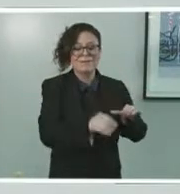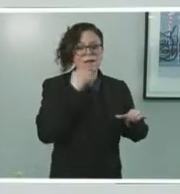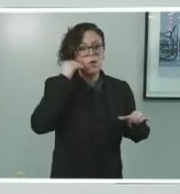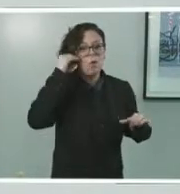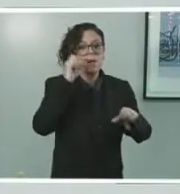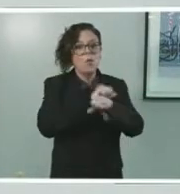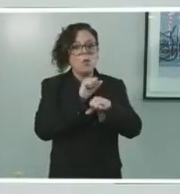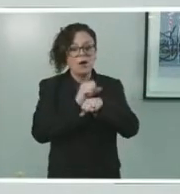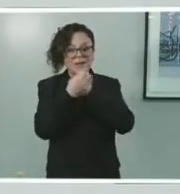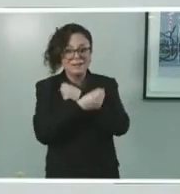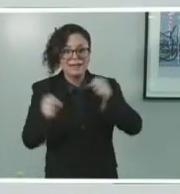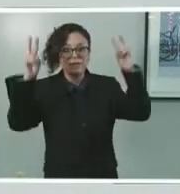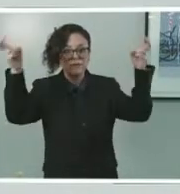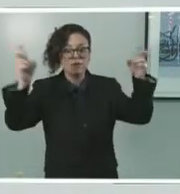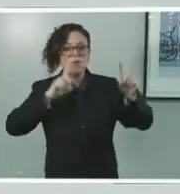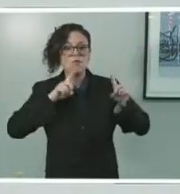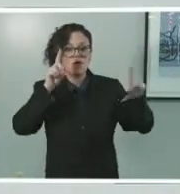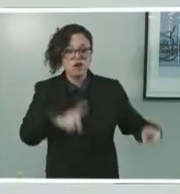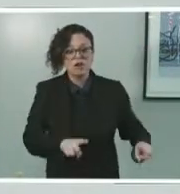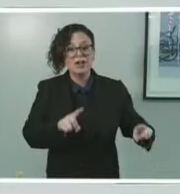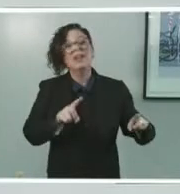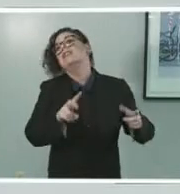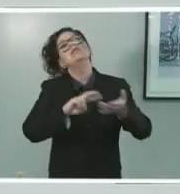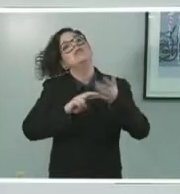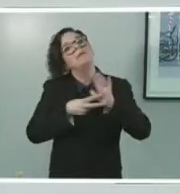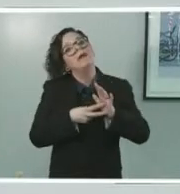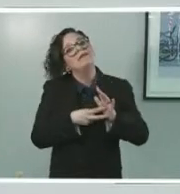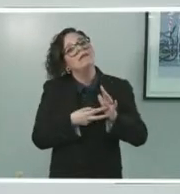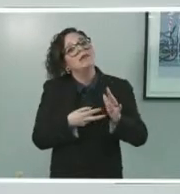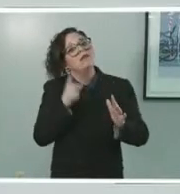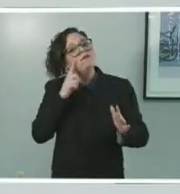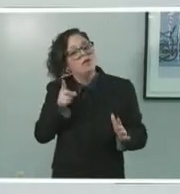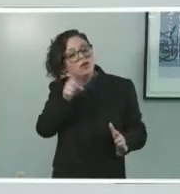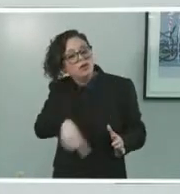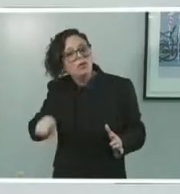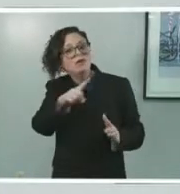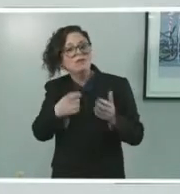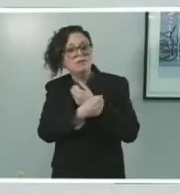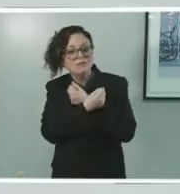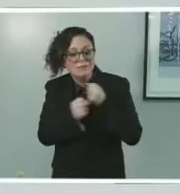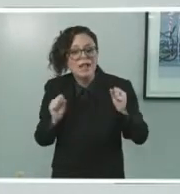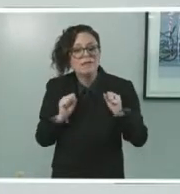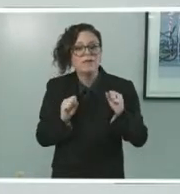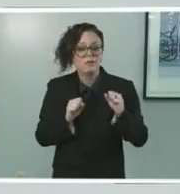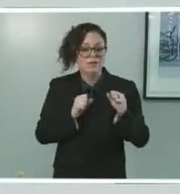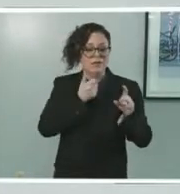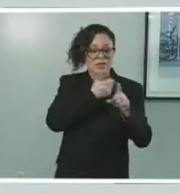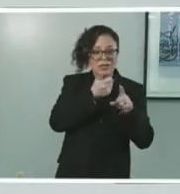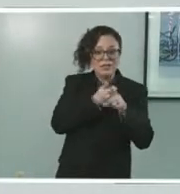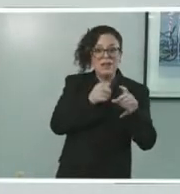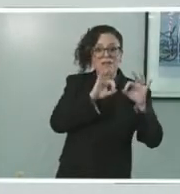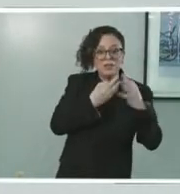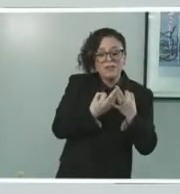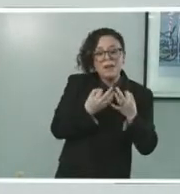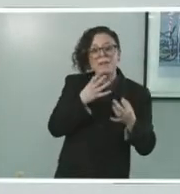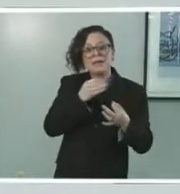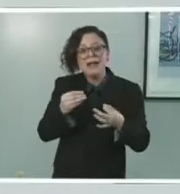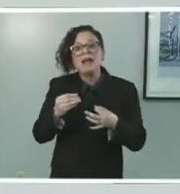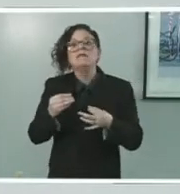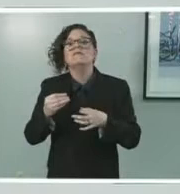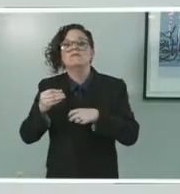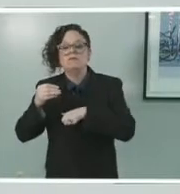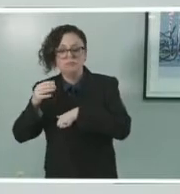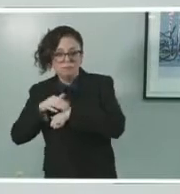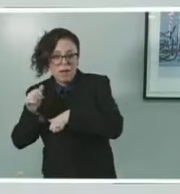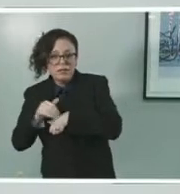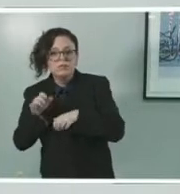are maintaining the health and safety of yourself, your family, and your pets. Number 2, acquiring necessary